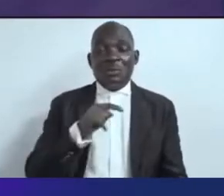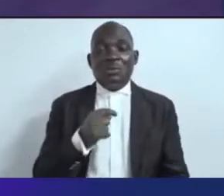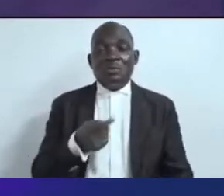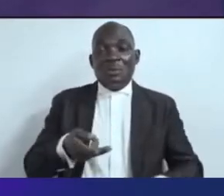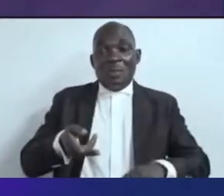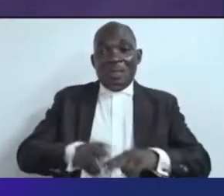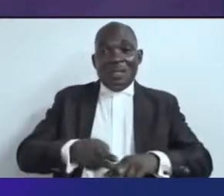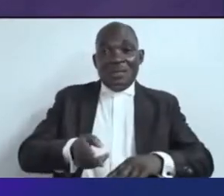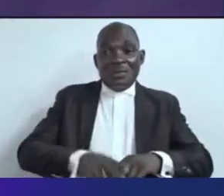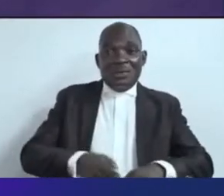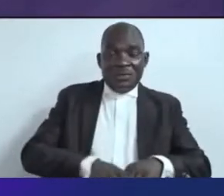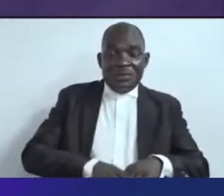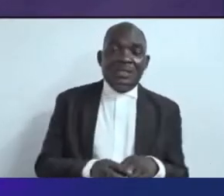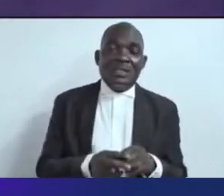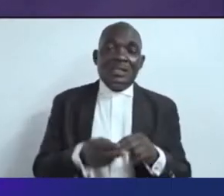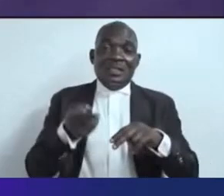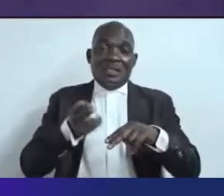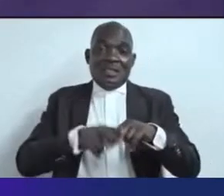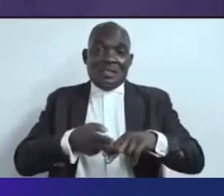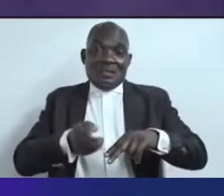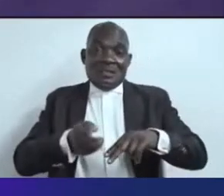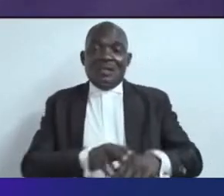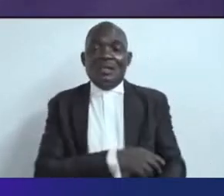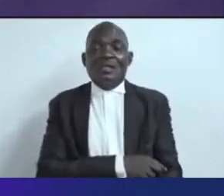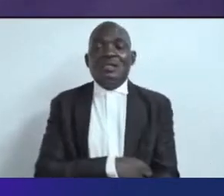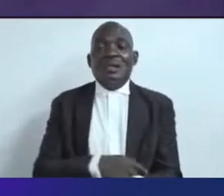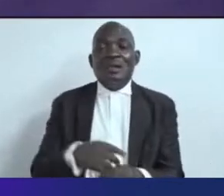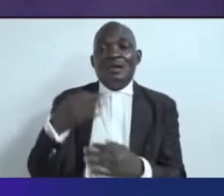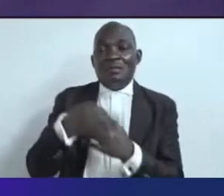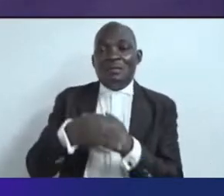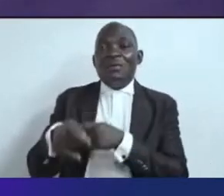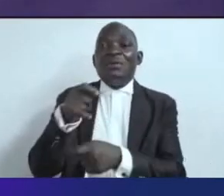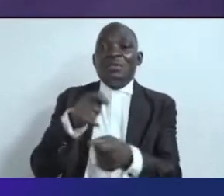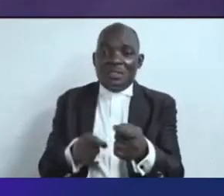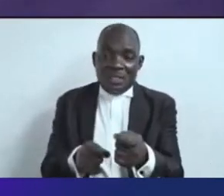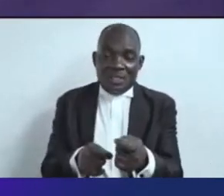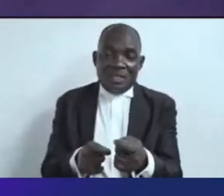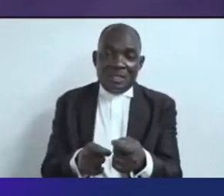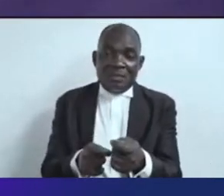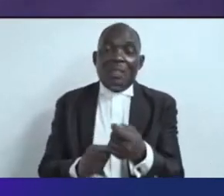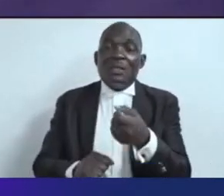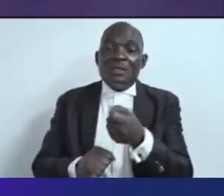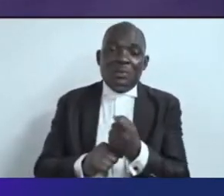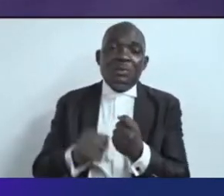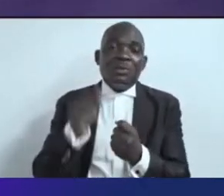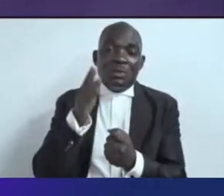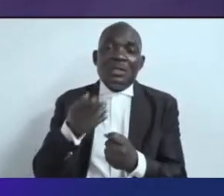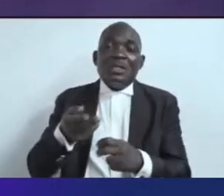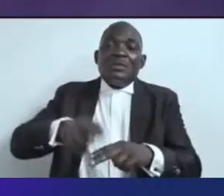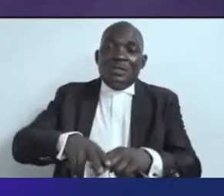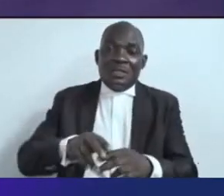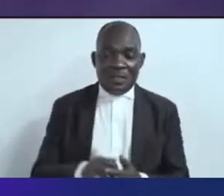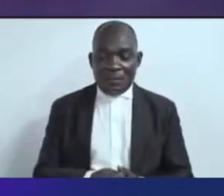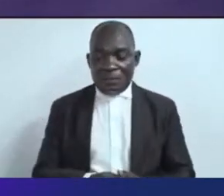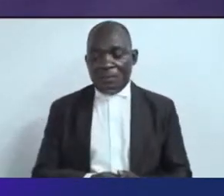increase the foreign exchange intervention, we will.